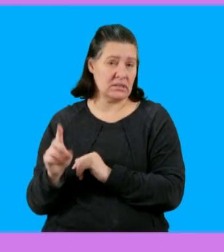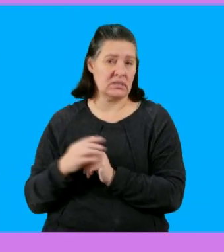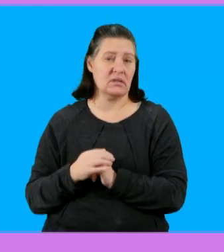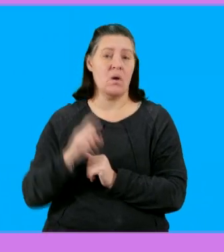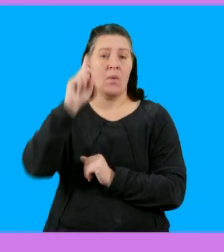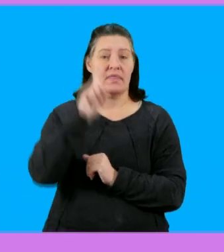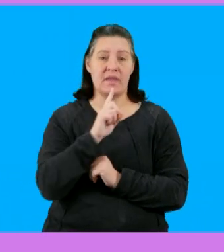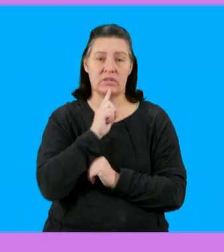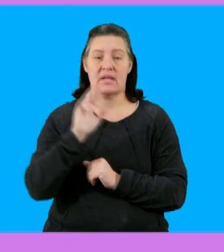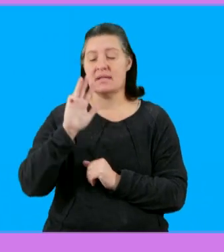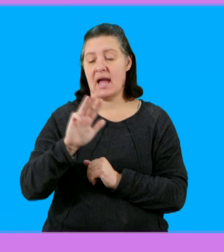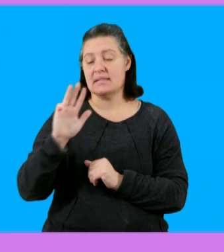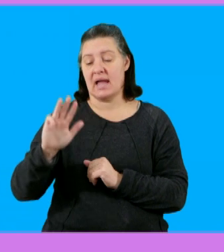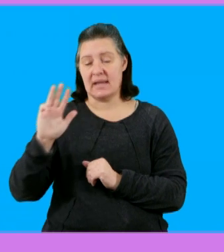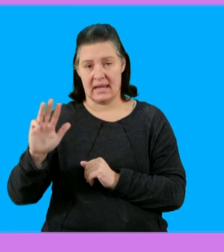at